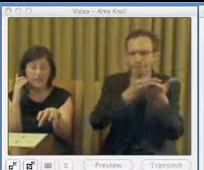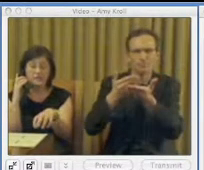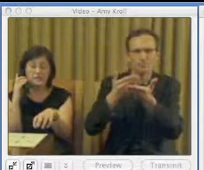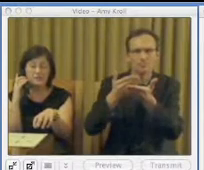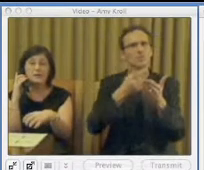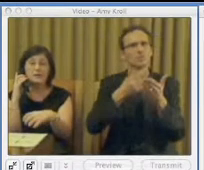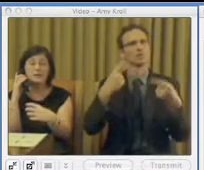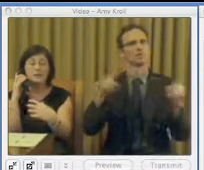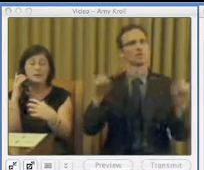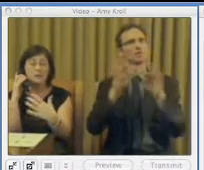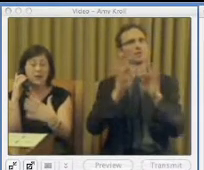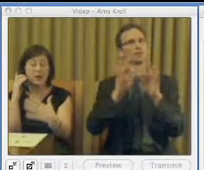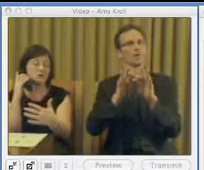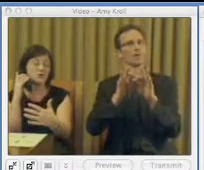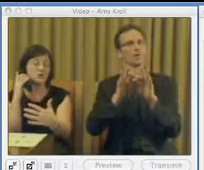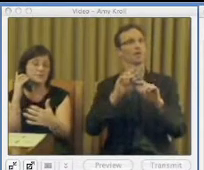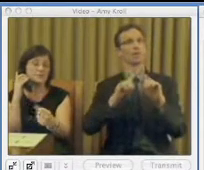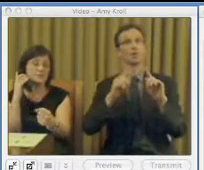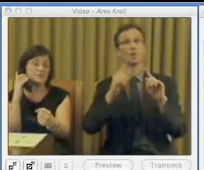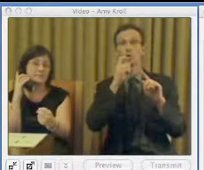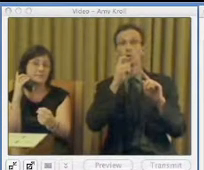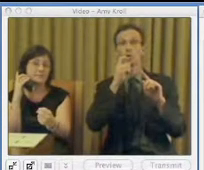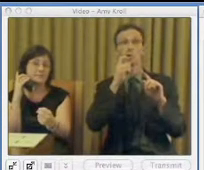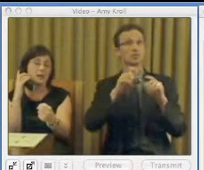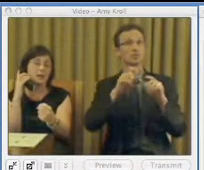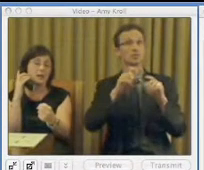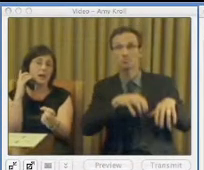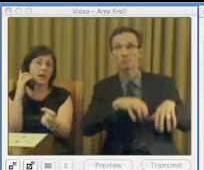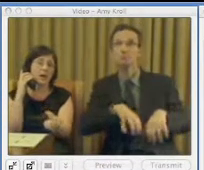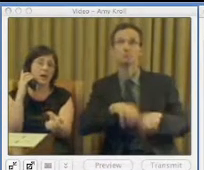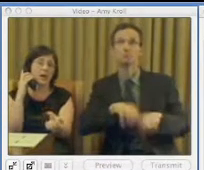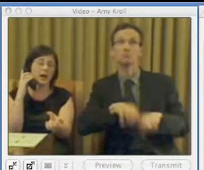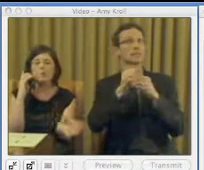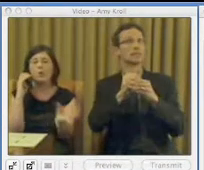and be led by, I think, practice searchers.